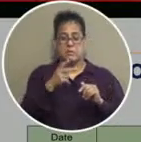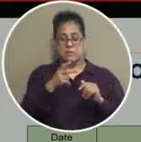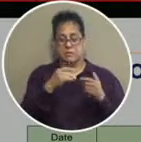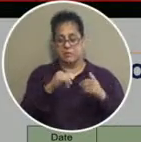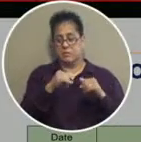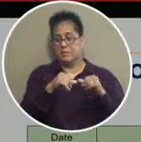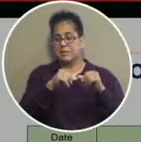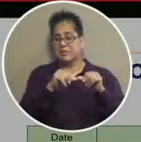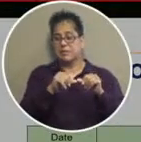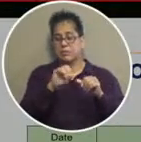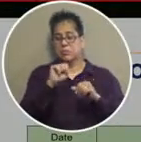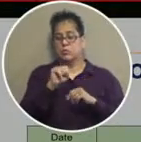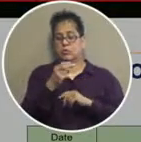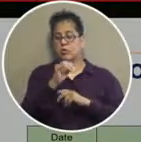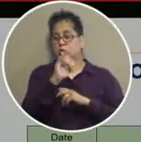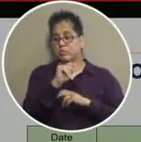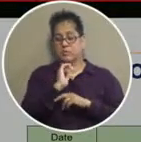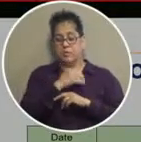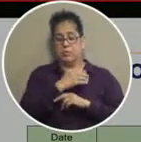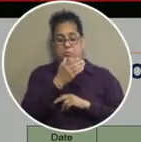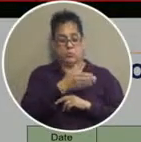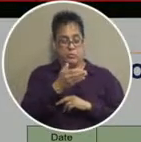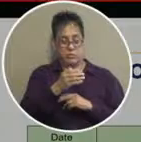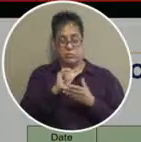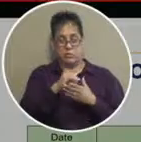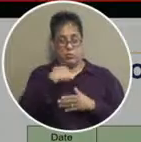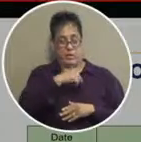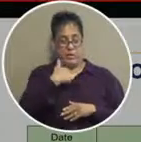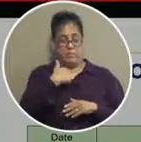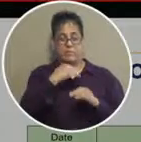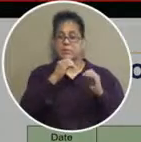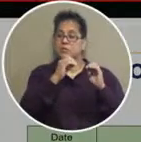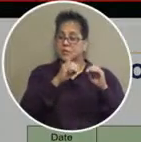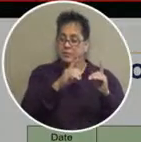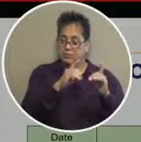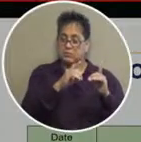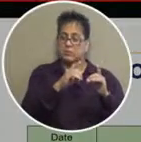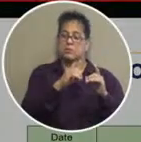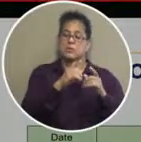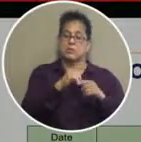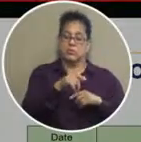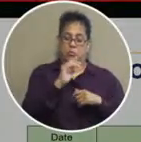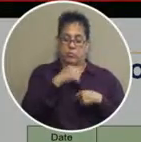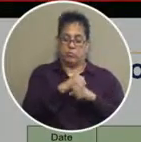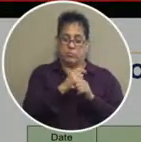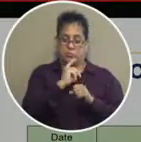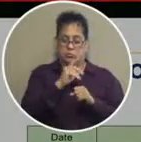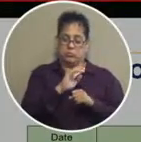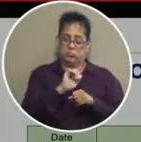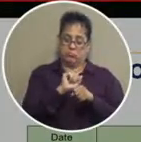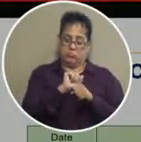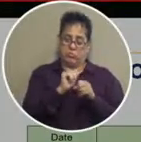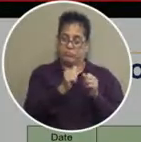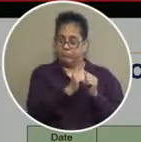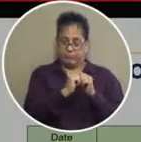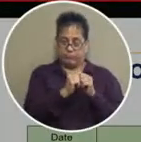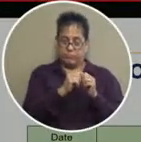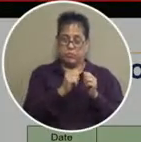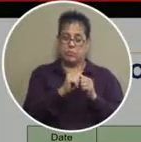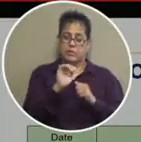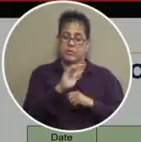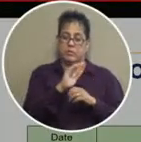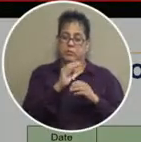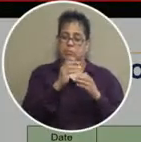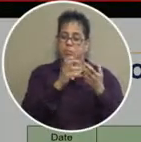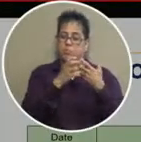we will continue to shift to ensure that our resources that we have with the Education Task Force works very closely with a variety of partners to make